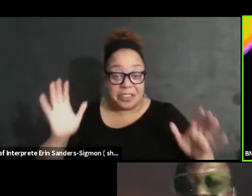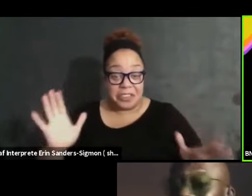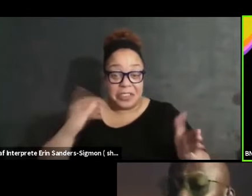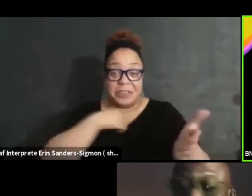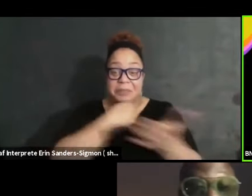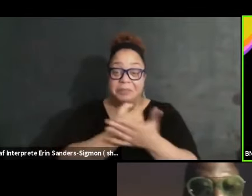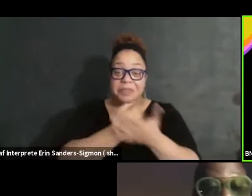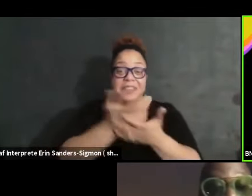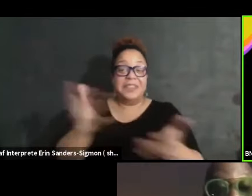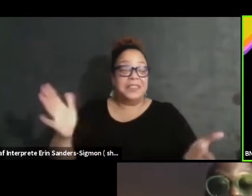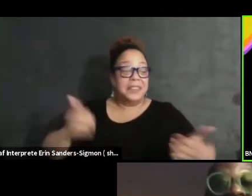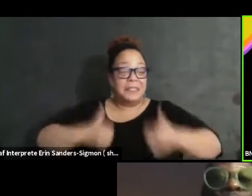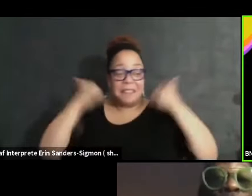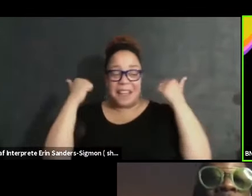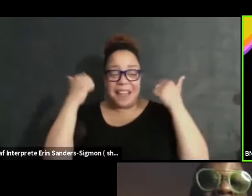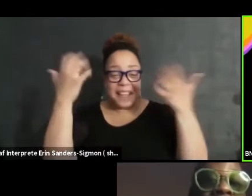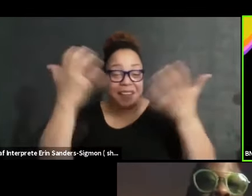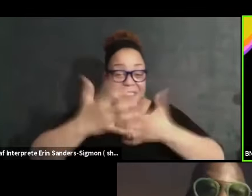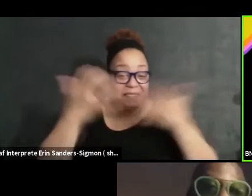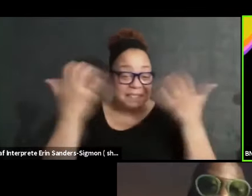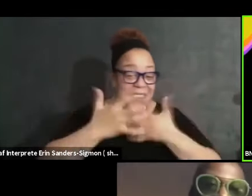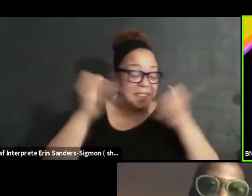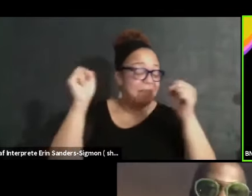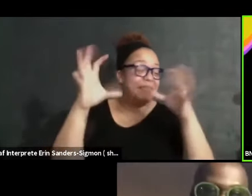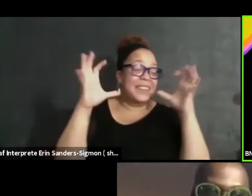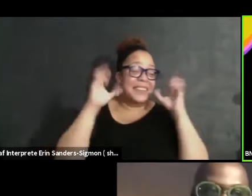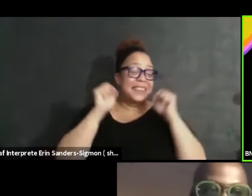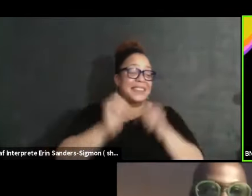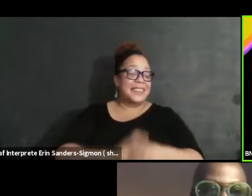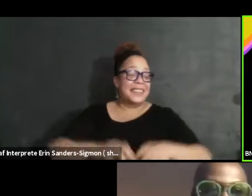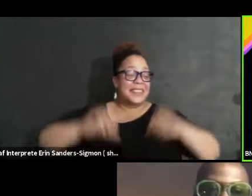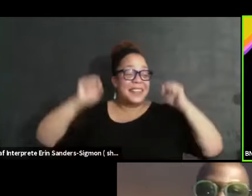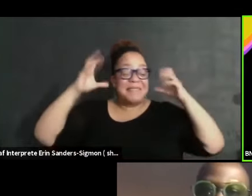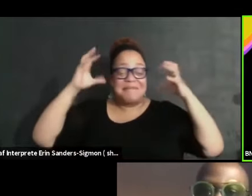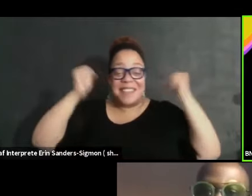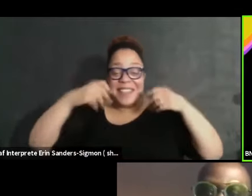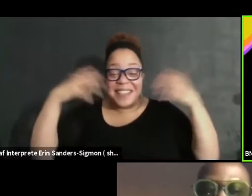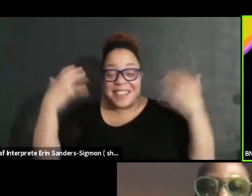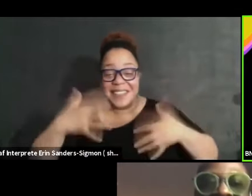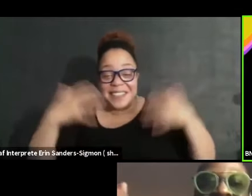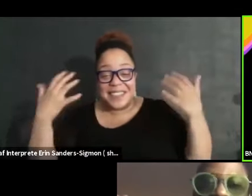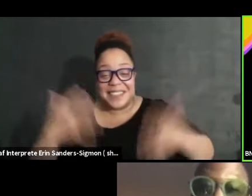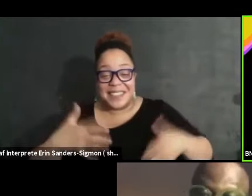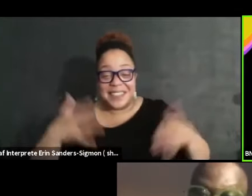Amazing. Y'all, I don't know if I'm more impressed by